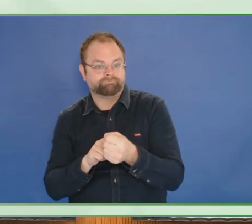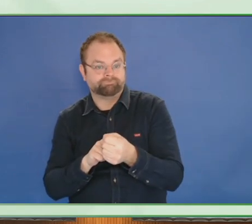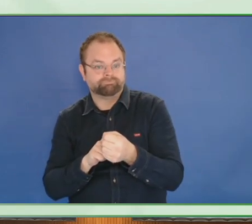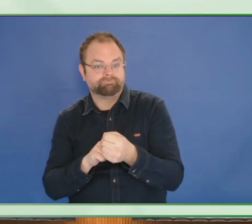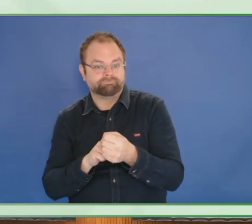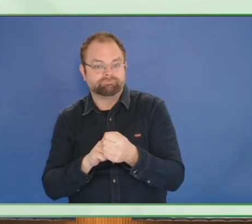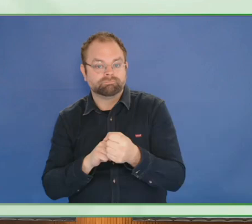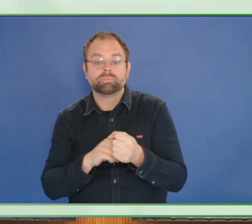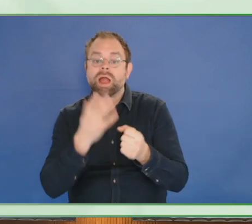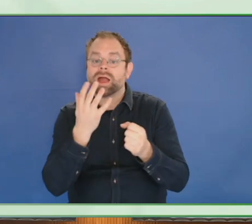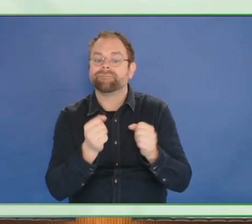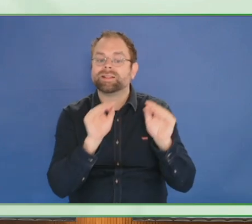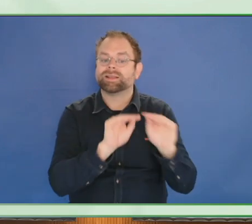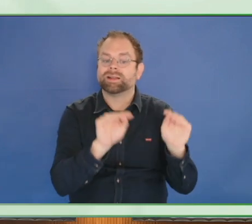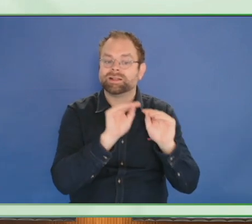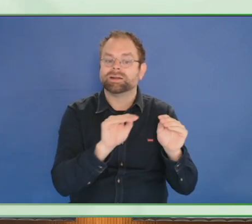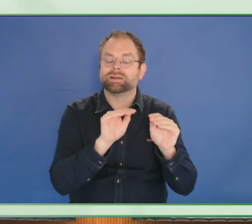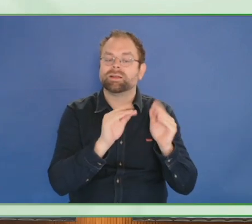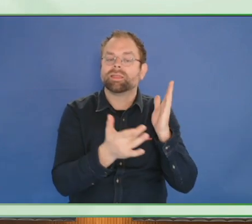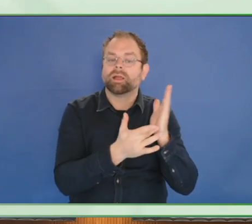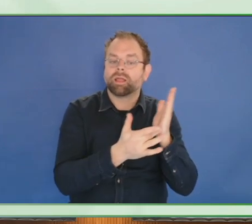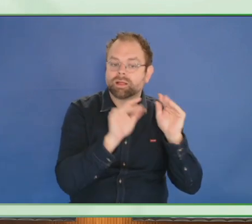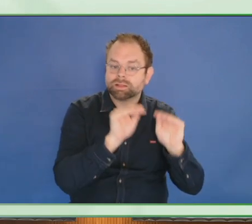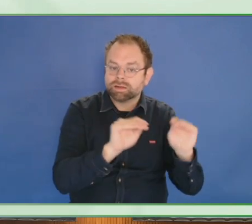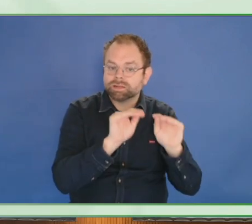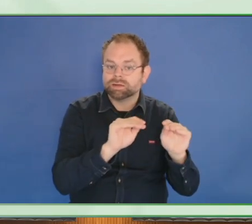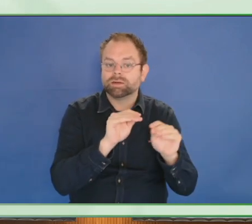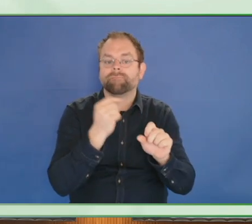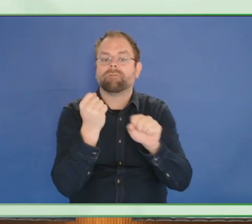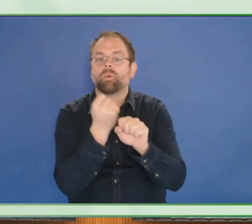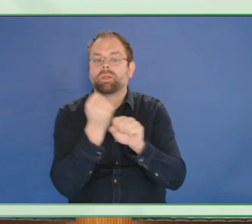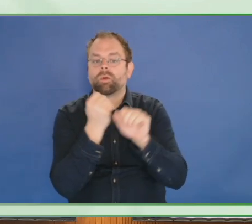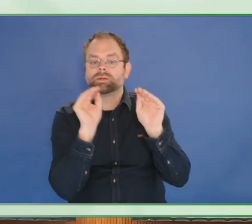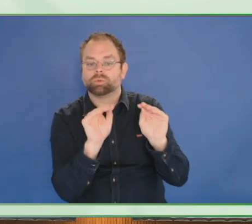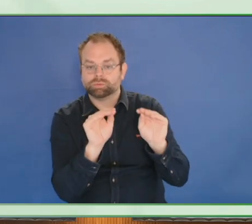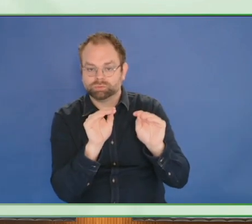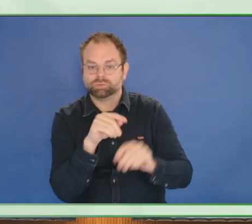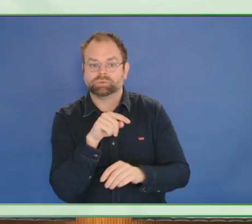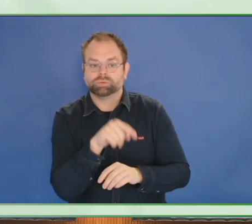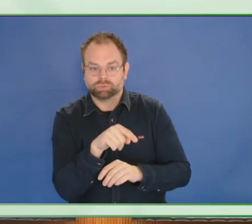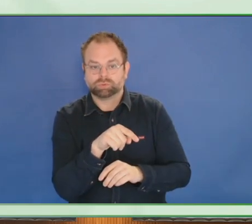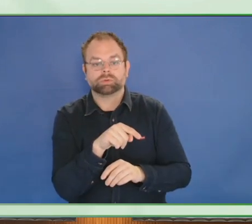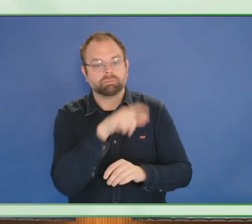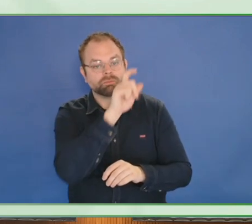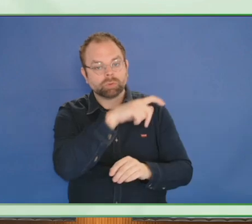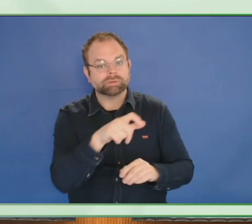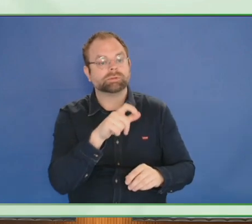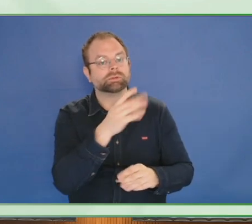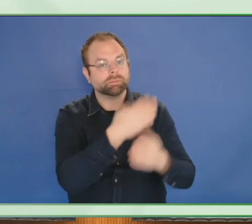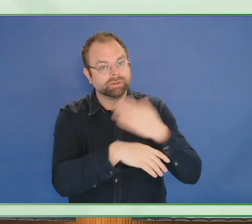track. At this track, participants receive intensive training on the 21st century